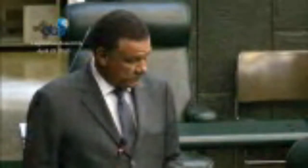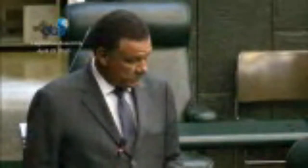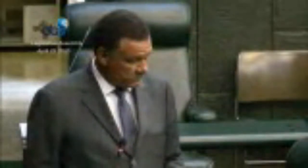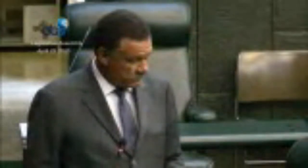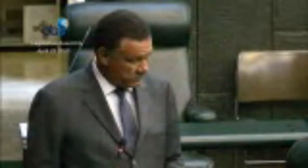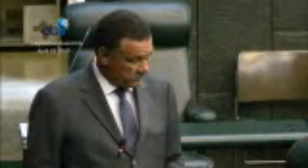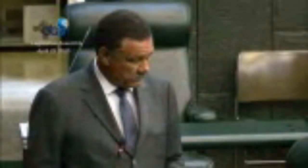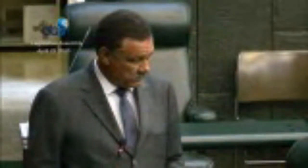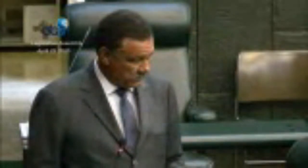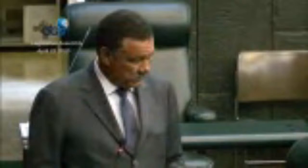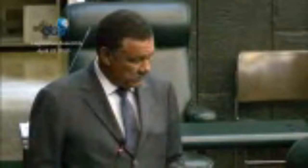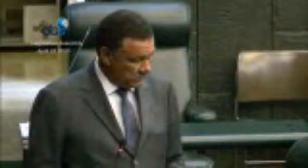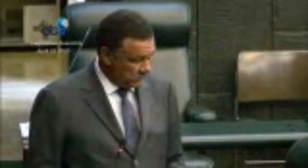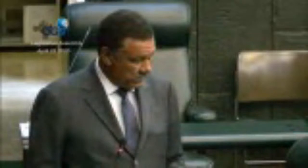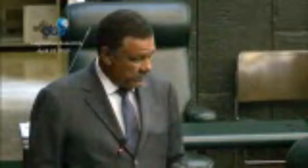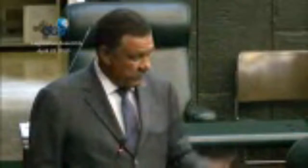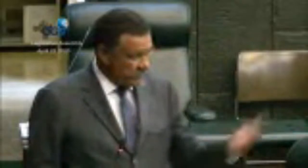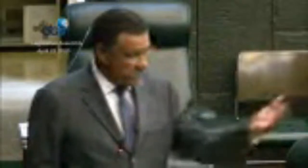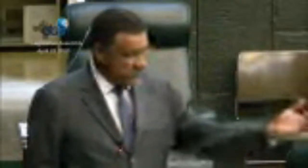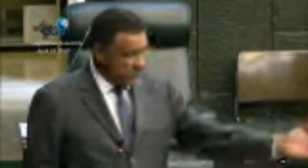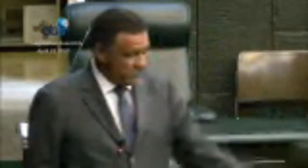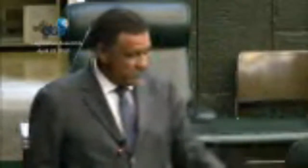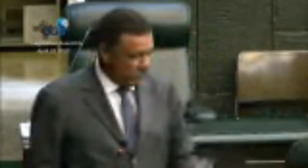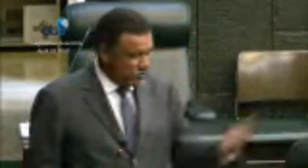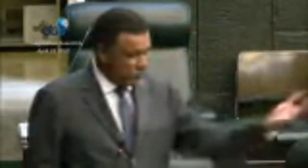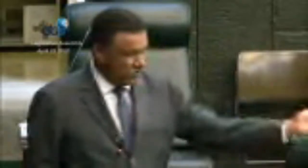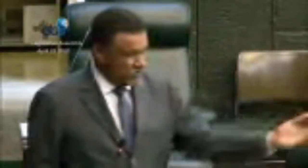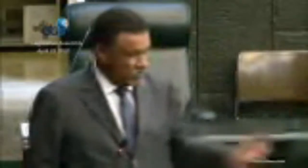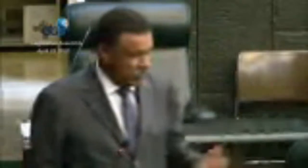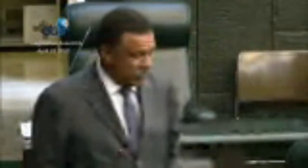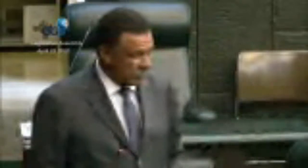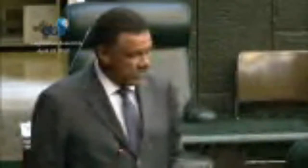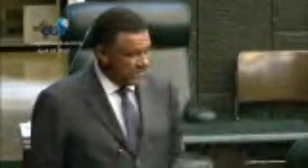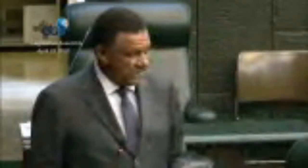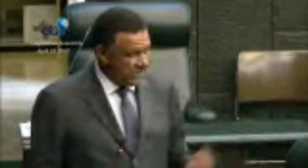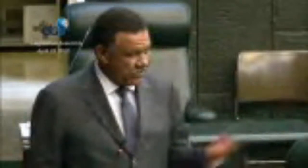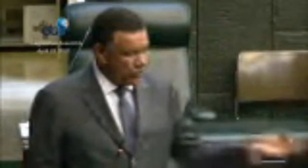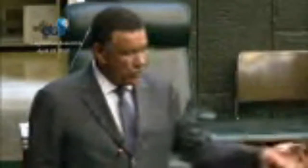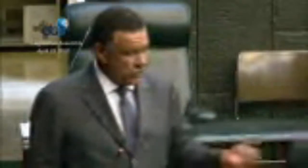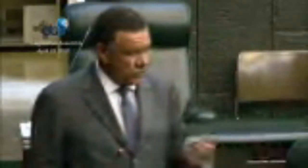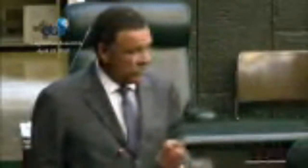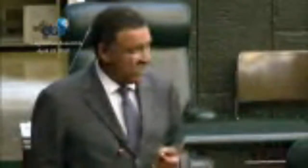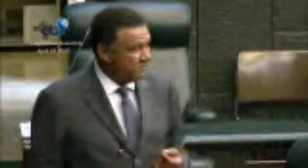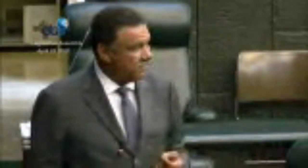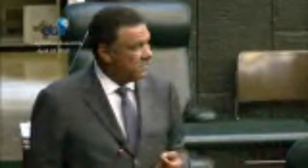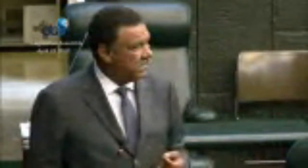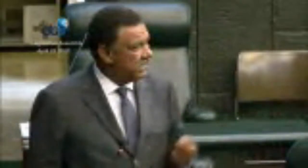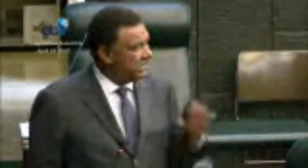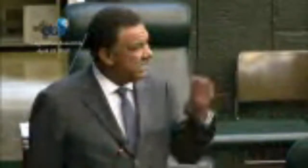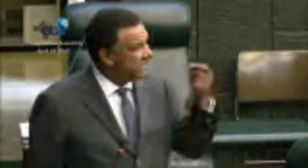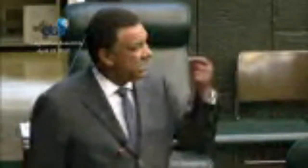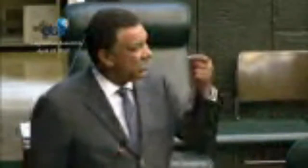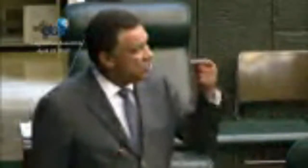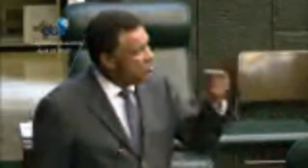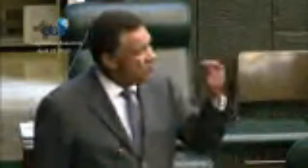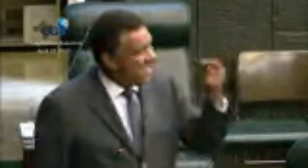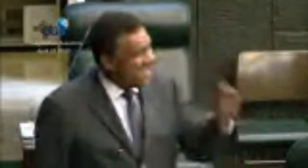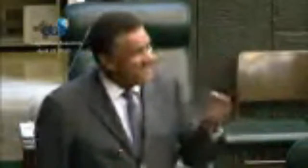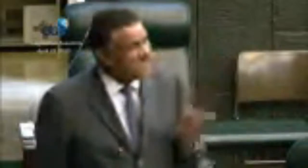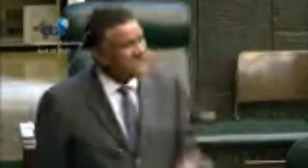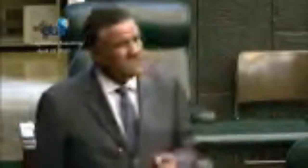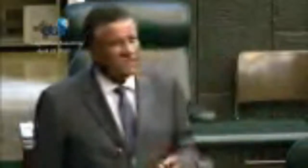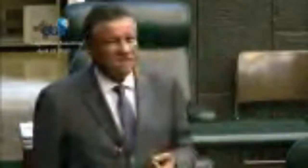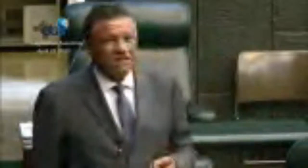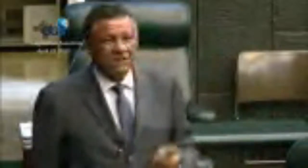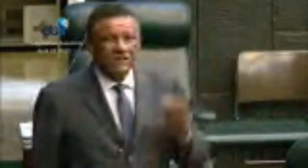everybody knows I'm a protege of Warren Conlon. He told me one time, he said, if the country has, the people should